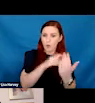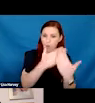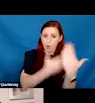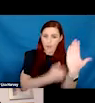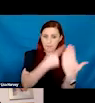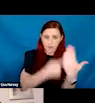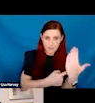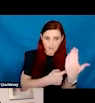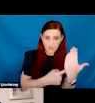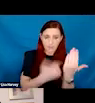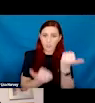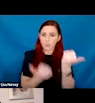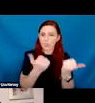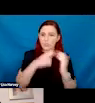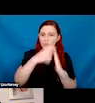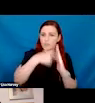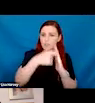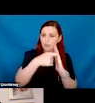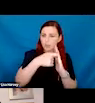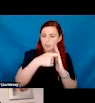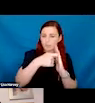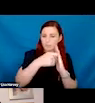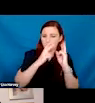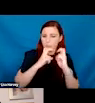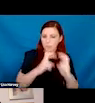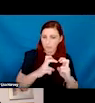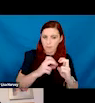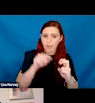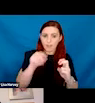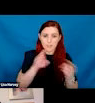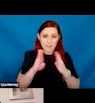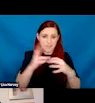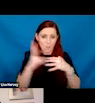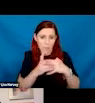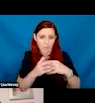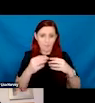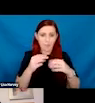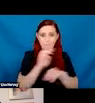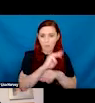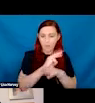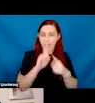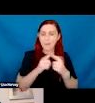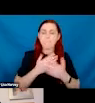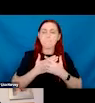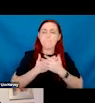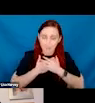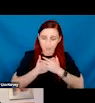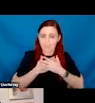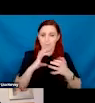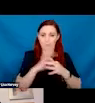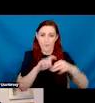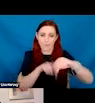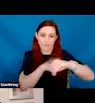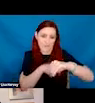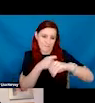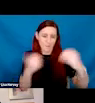Justice Research Project. She's also a busy wife, mother, and passionate home chef. So